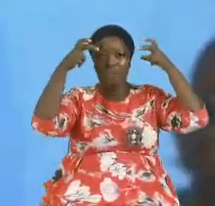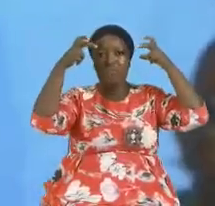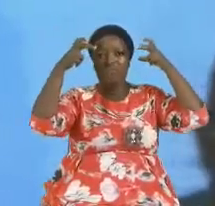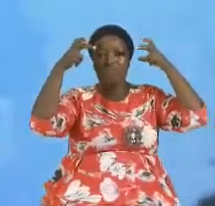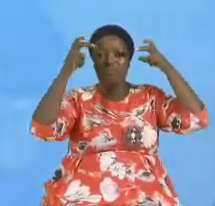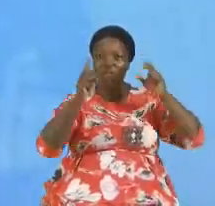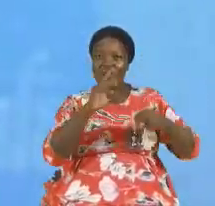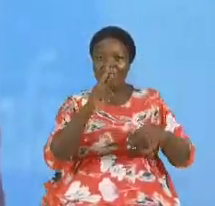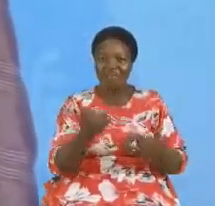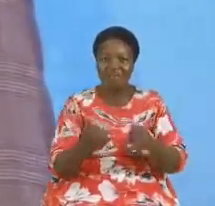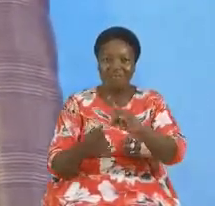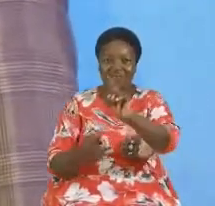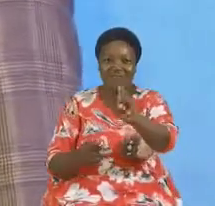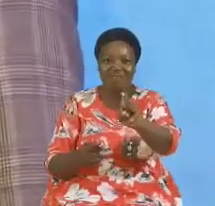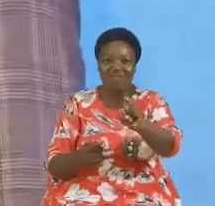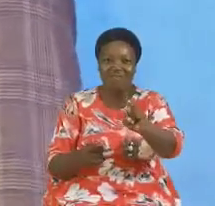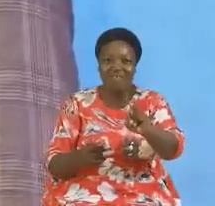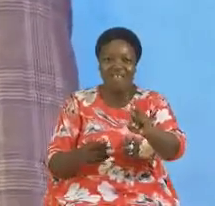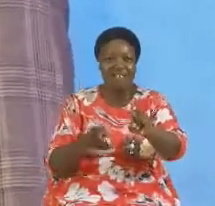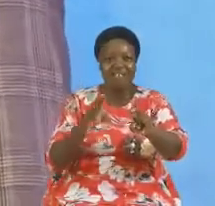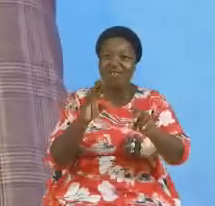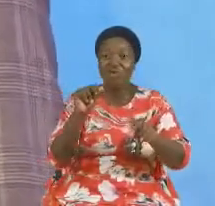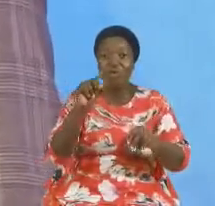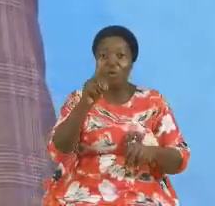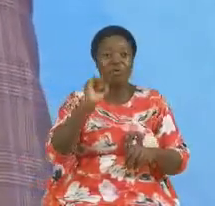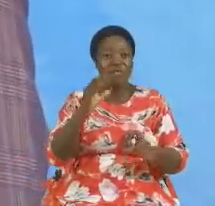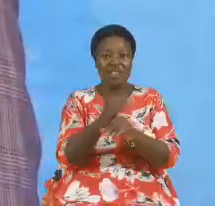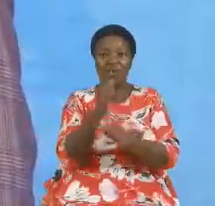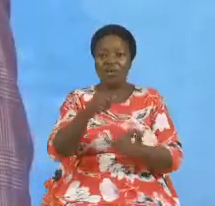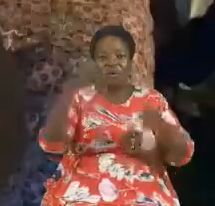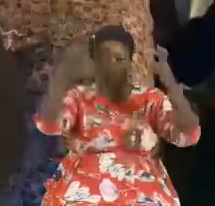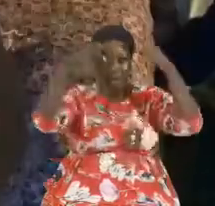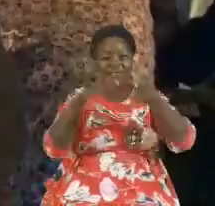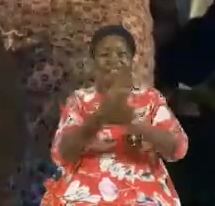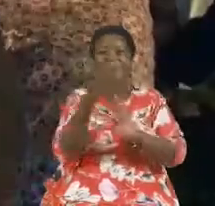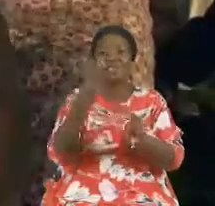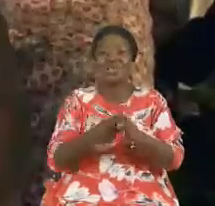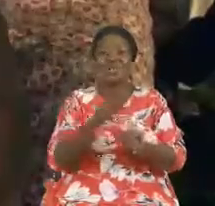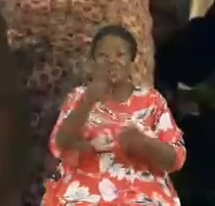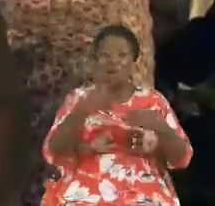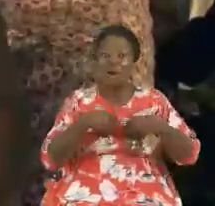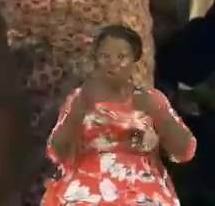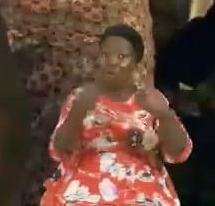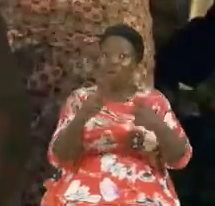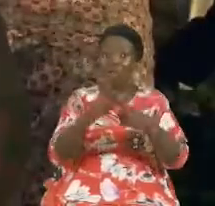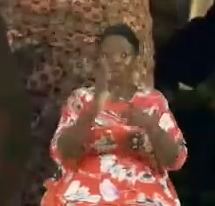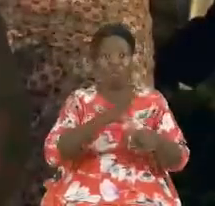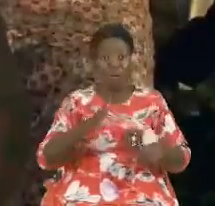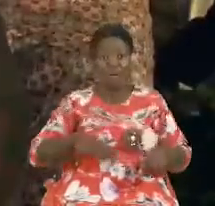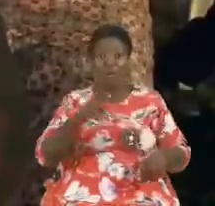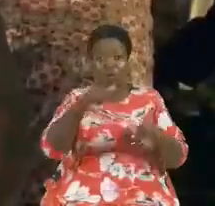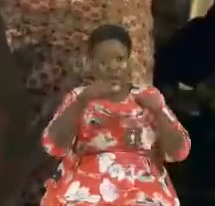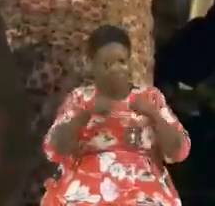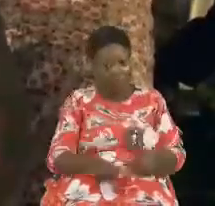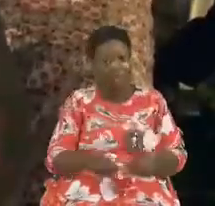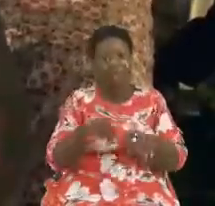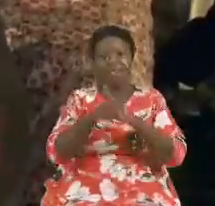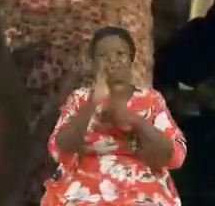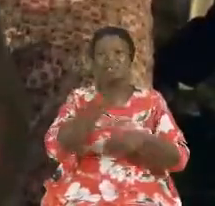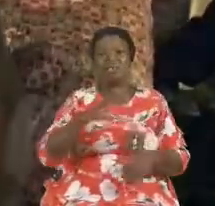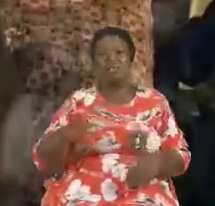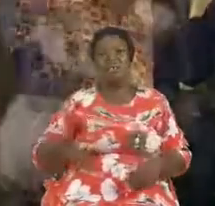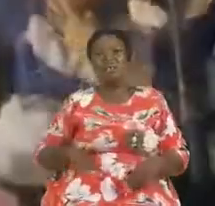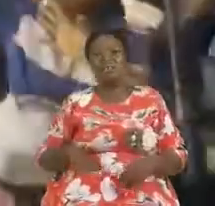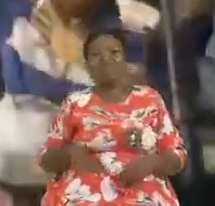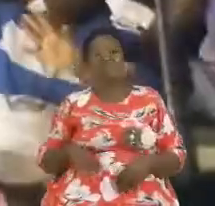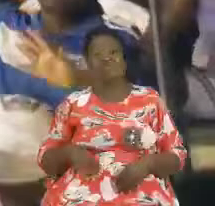man take thy crown. Where are you? Nobody will take your crown. You have